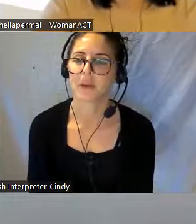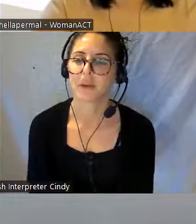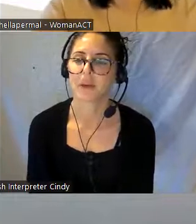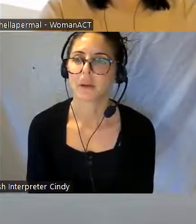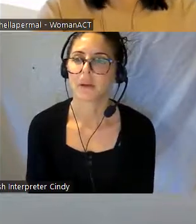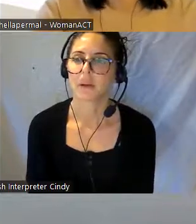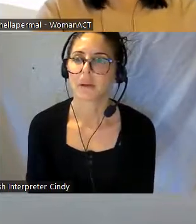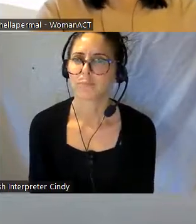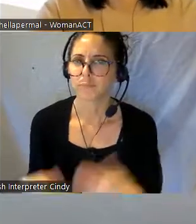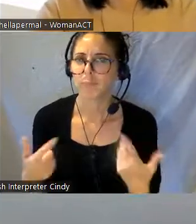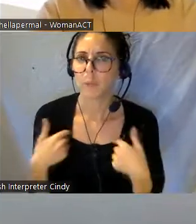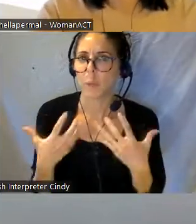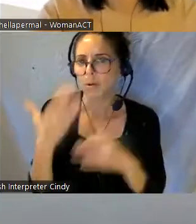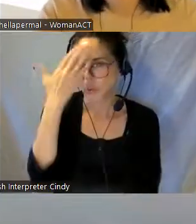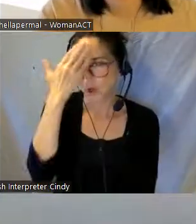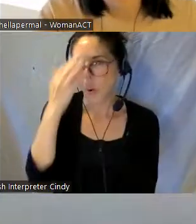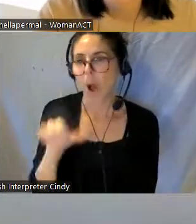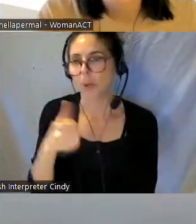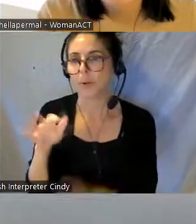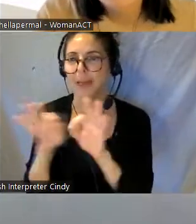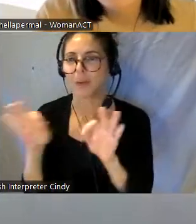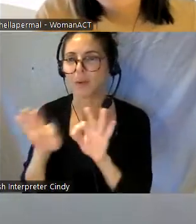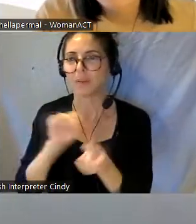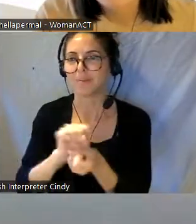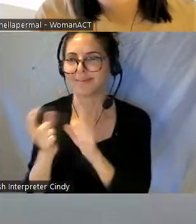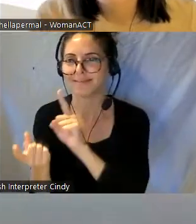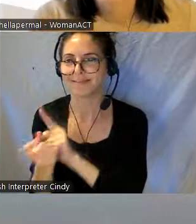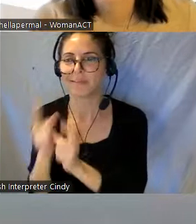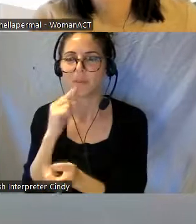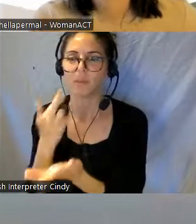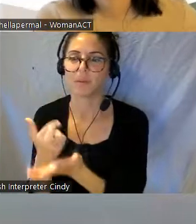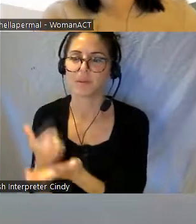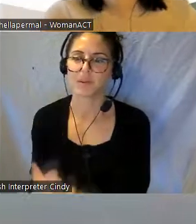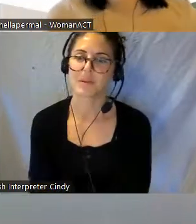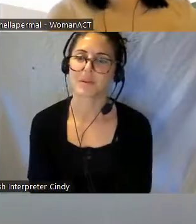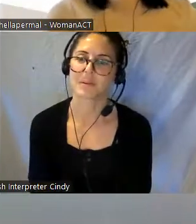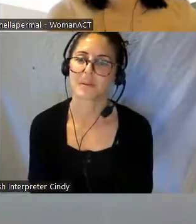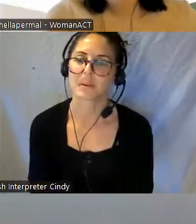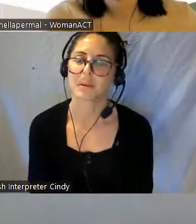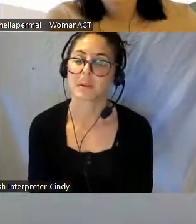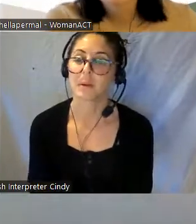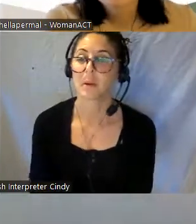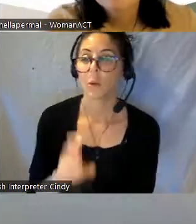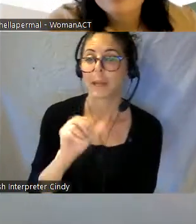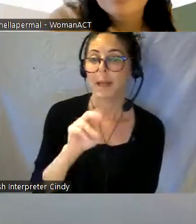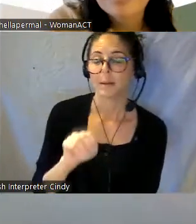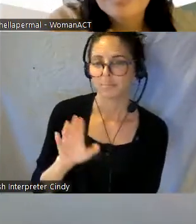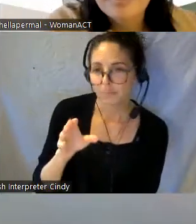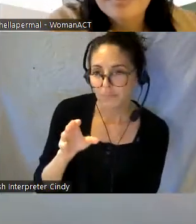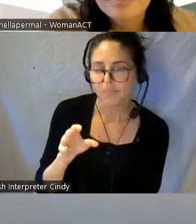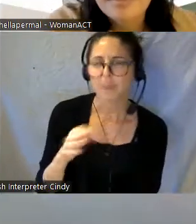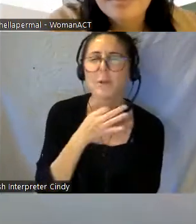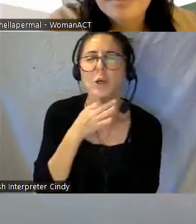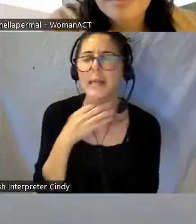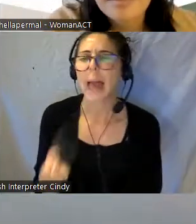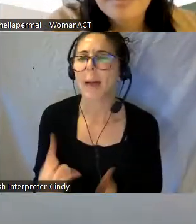other languages that we can translate those resources to. There's a question about how many women were actually included in